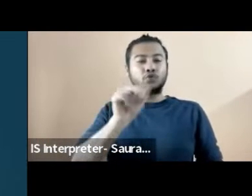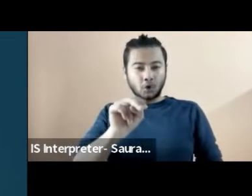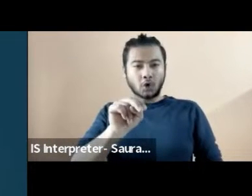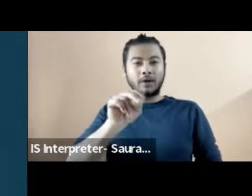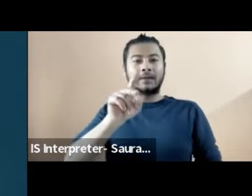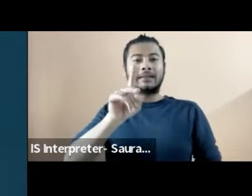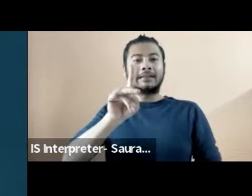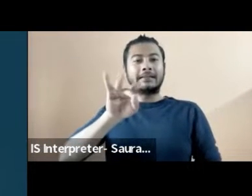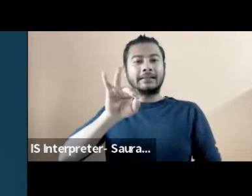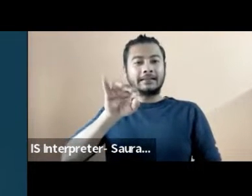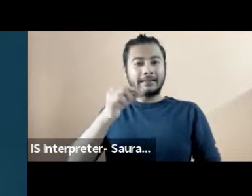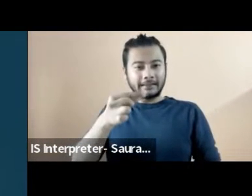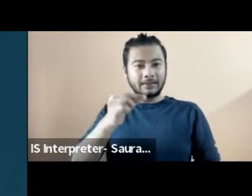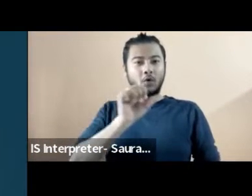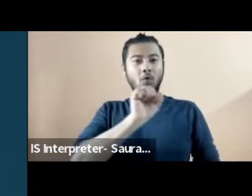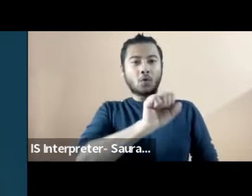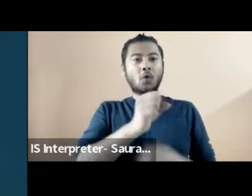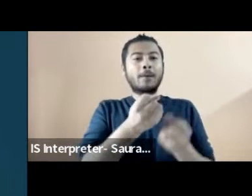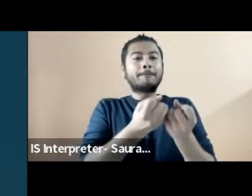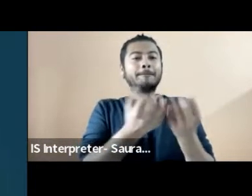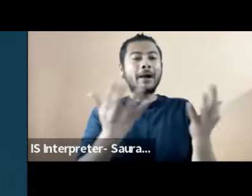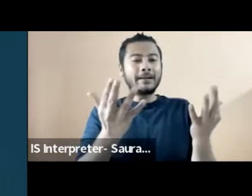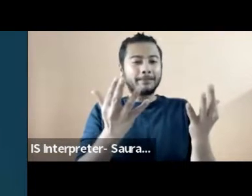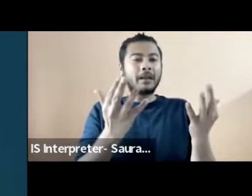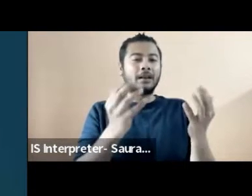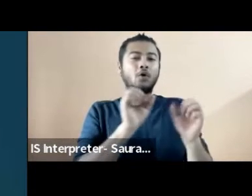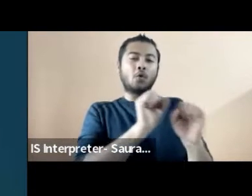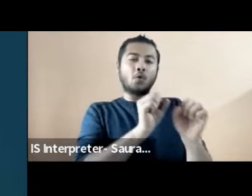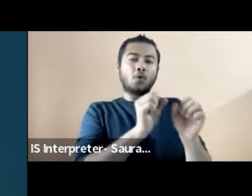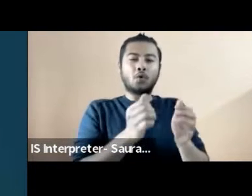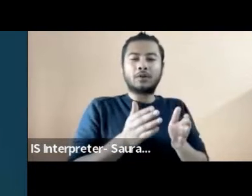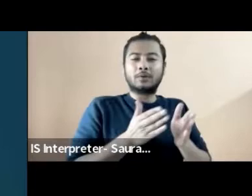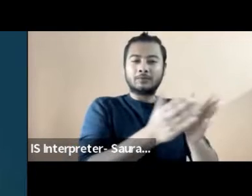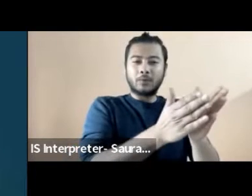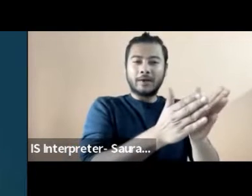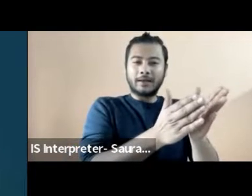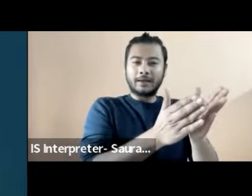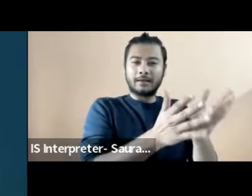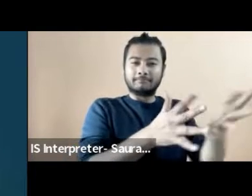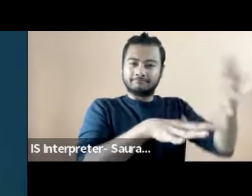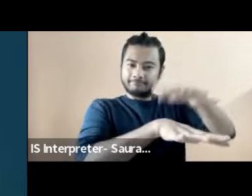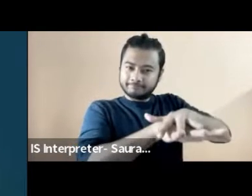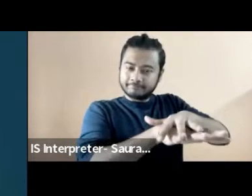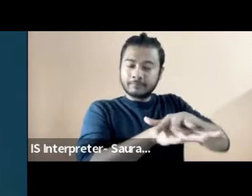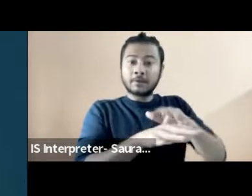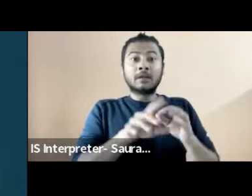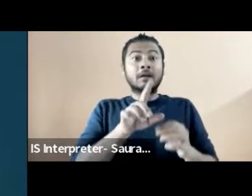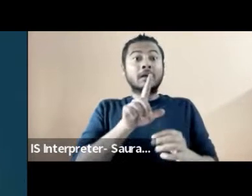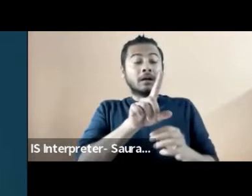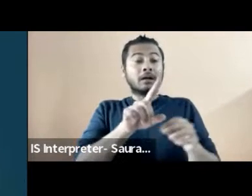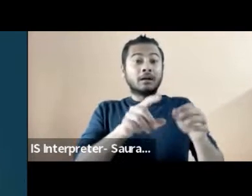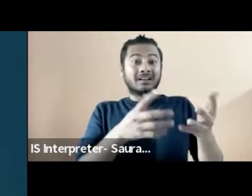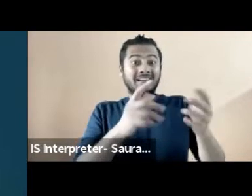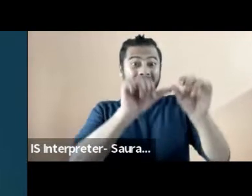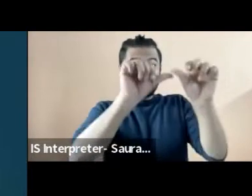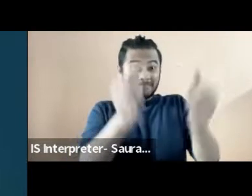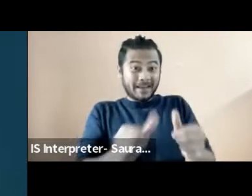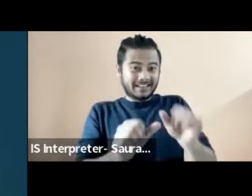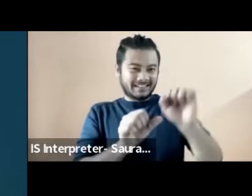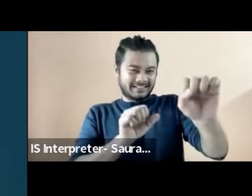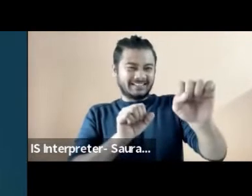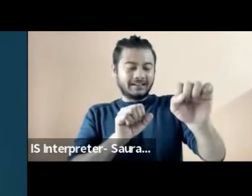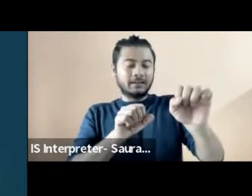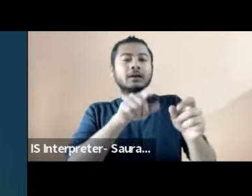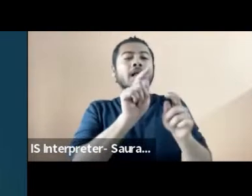streams framework. And you will see that we have adapted the framework a bit to sort of suit our